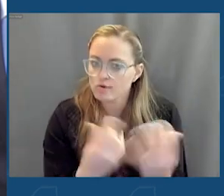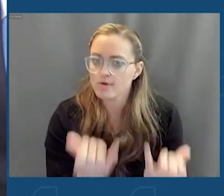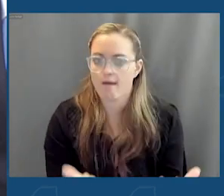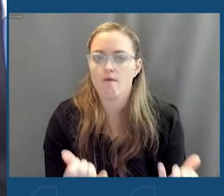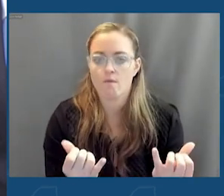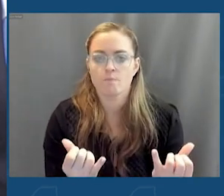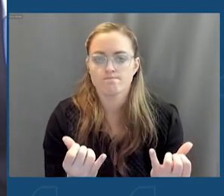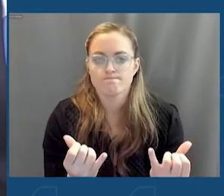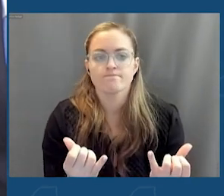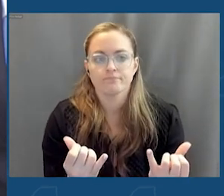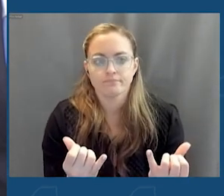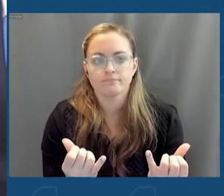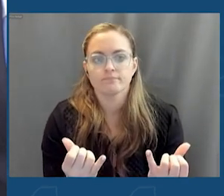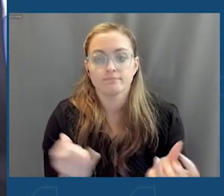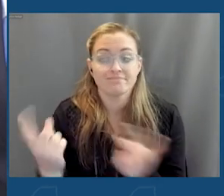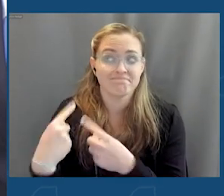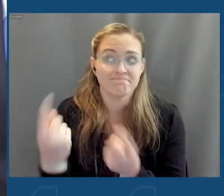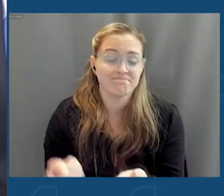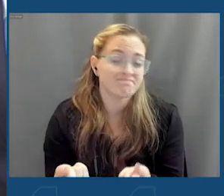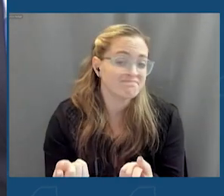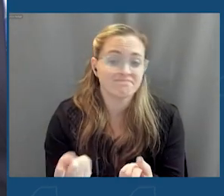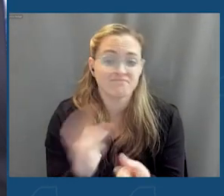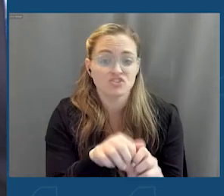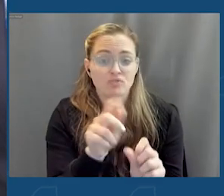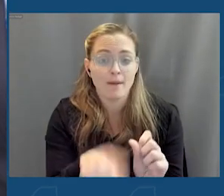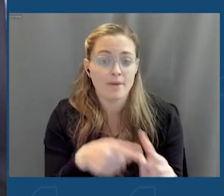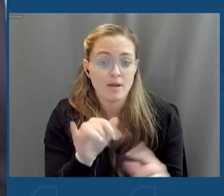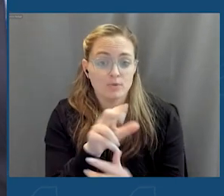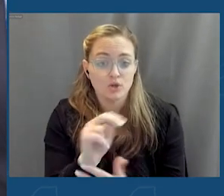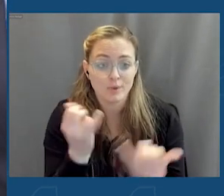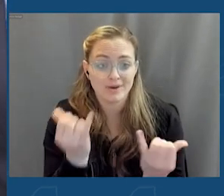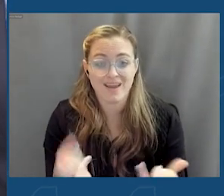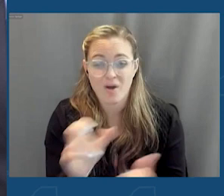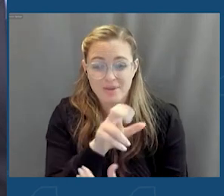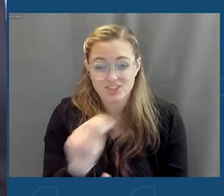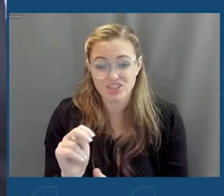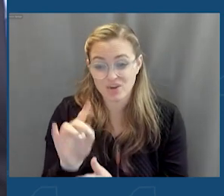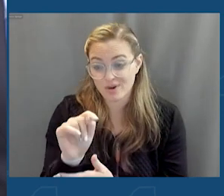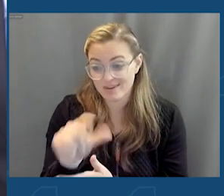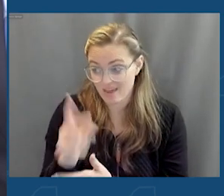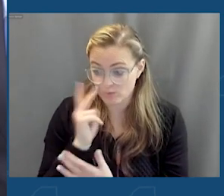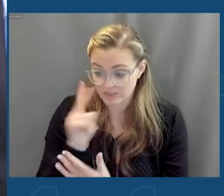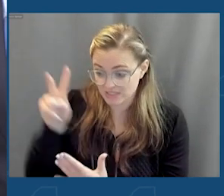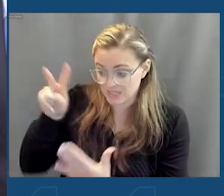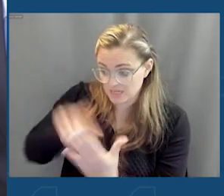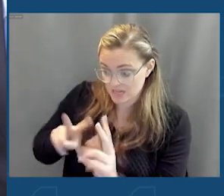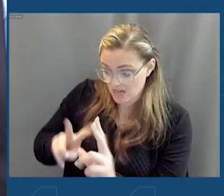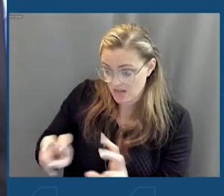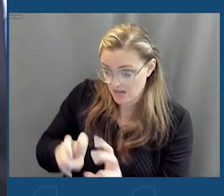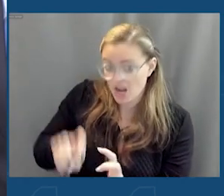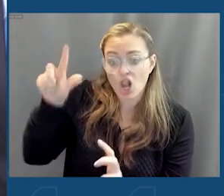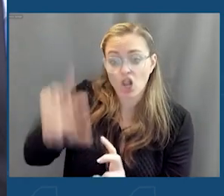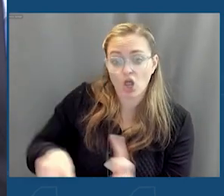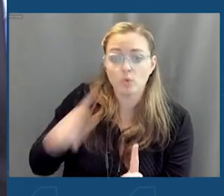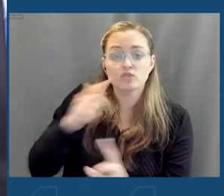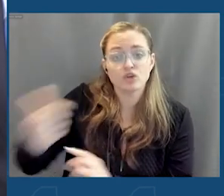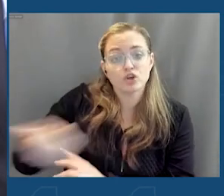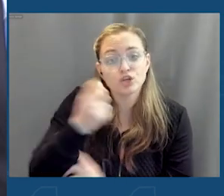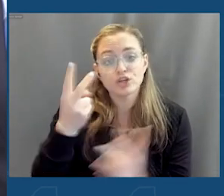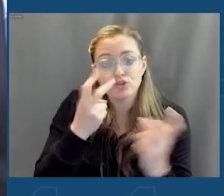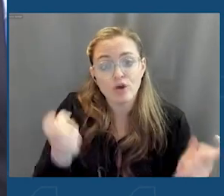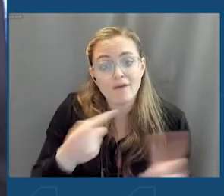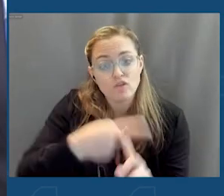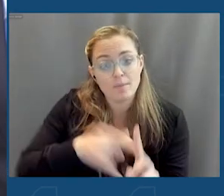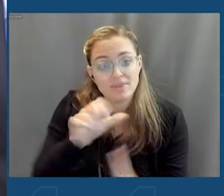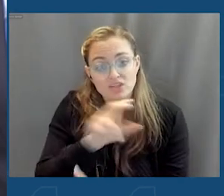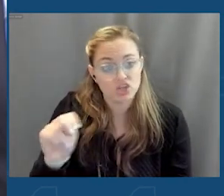So thus far, we're just wrapping up January now, but even the January data we see, it's the lowest level of transit crime during a month of